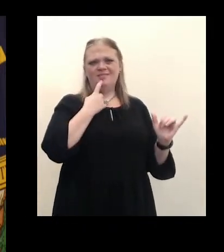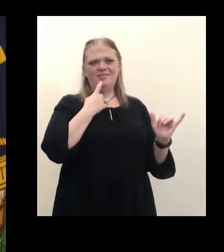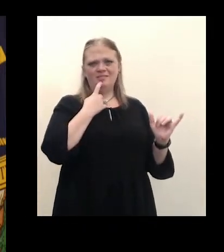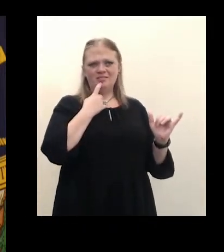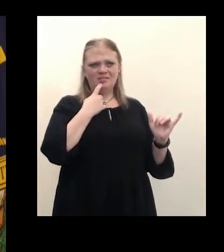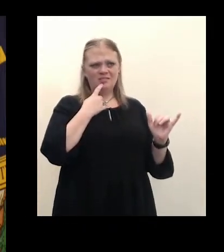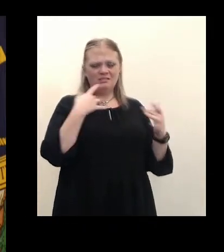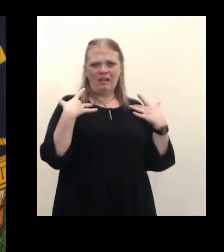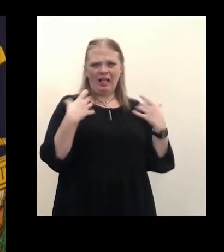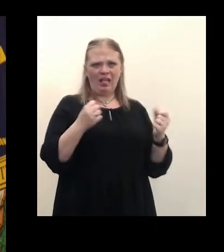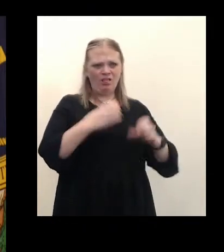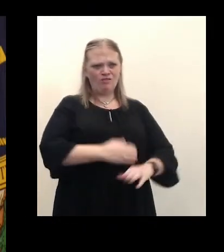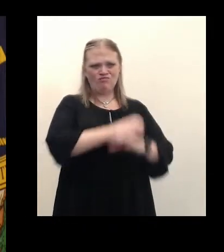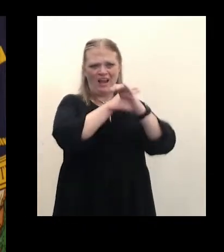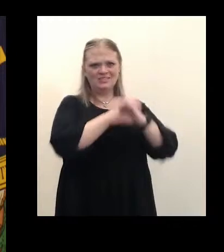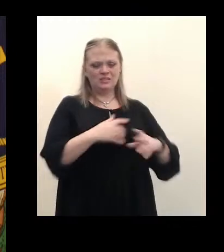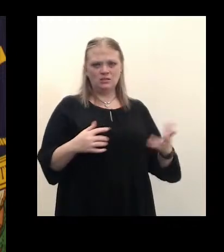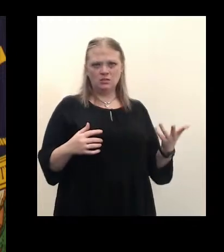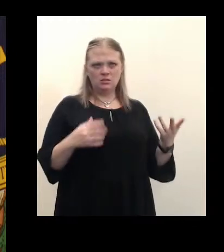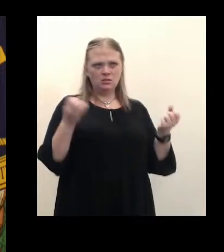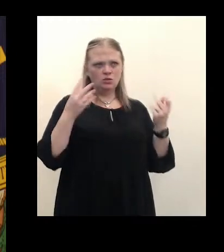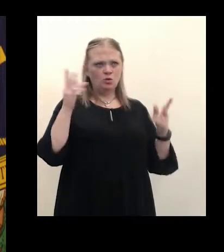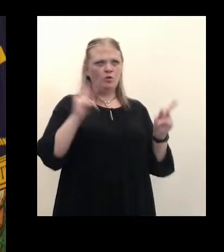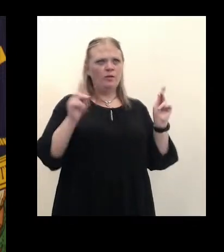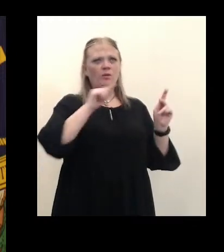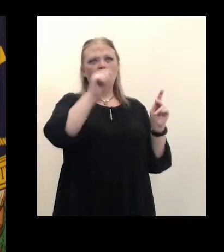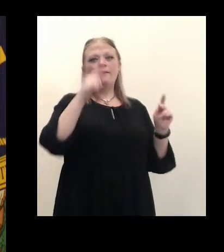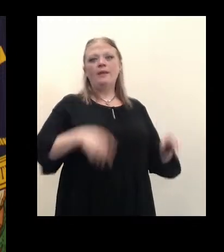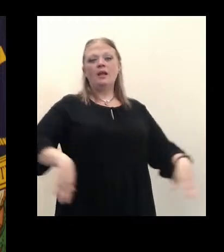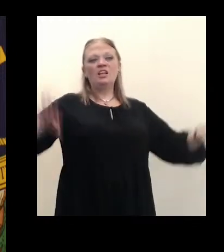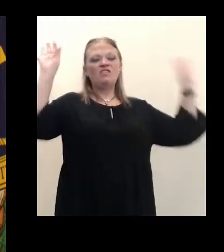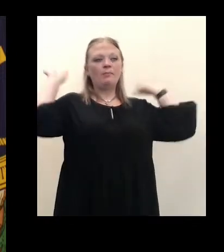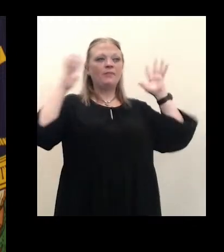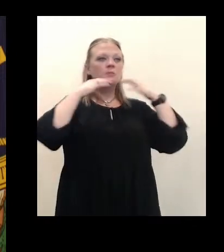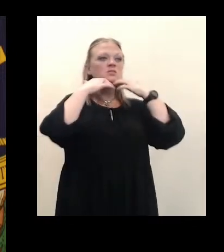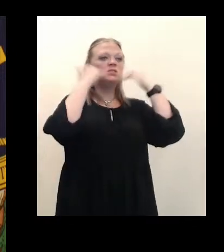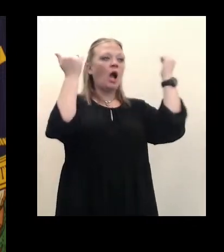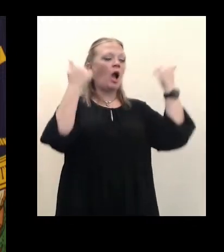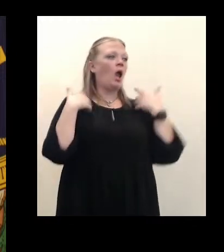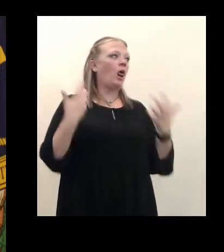crisis. There's a lot of people out there who have given up. They're like, I'm done. I don't want to think about it.